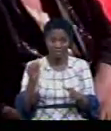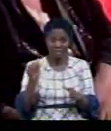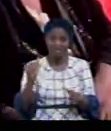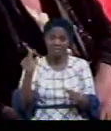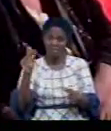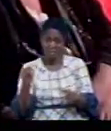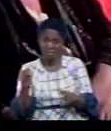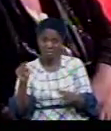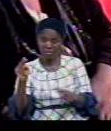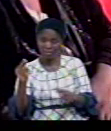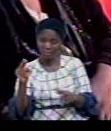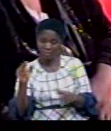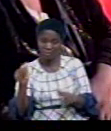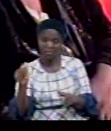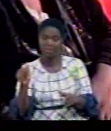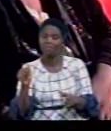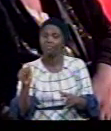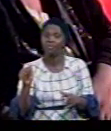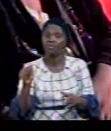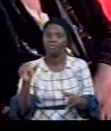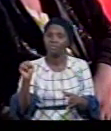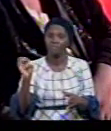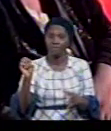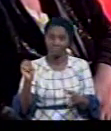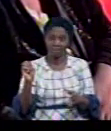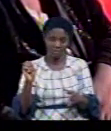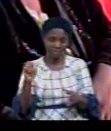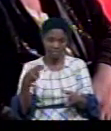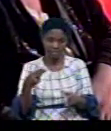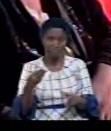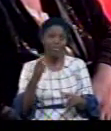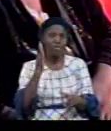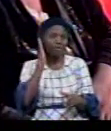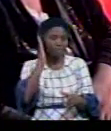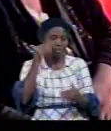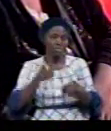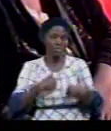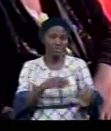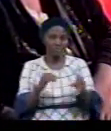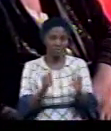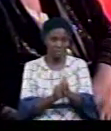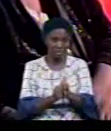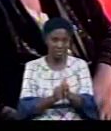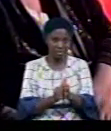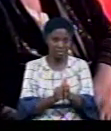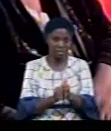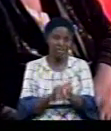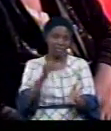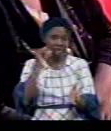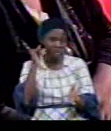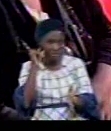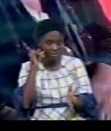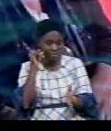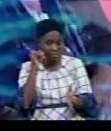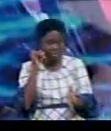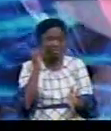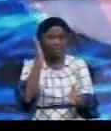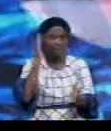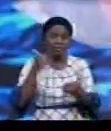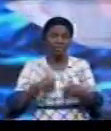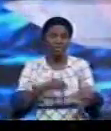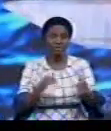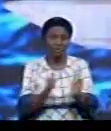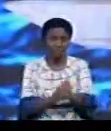You could have done that last year. Why did you delay the solution to your problem? And